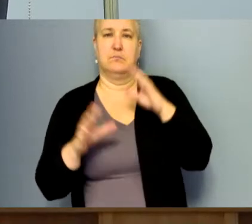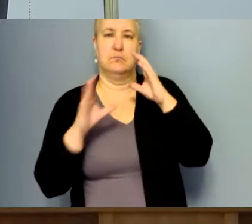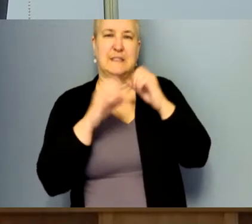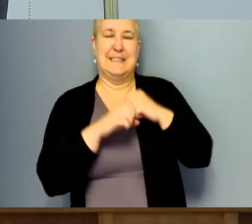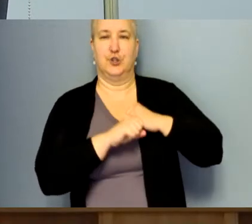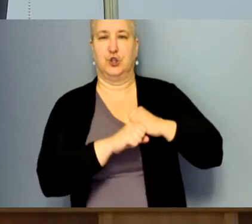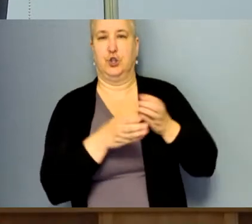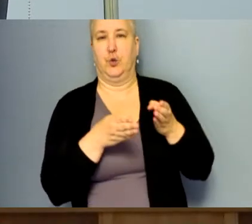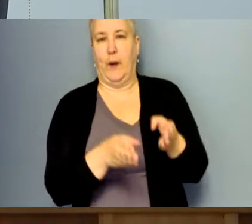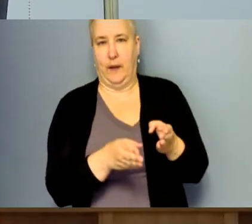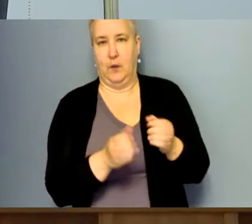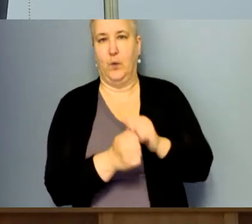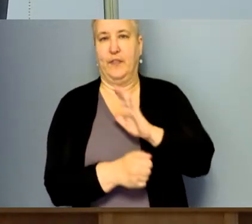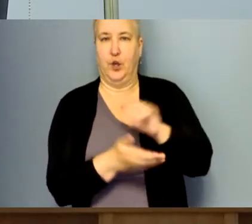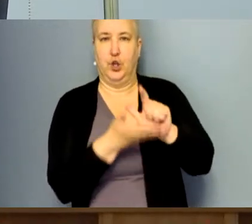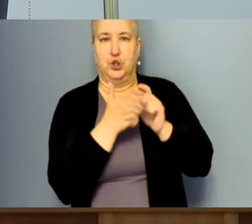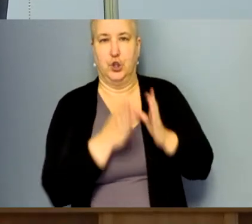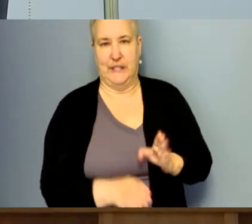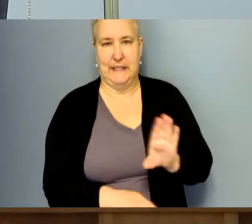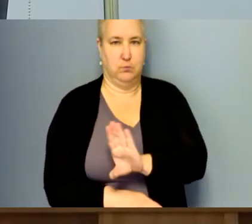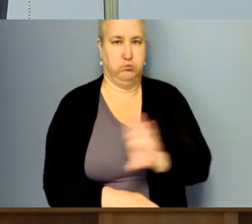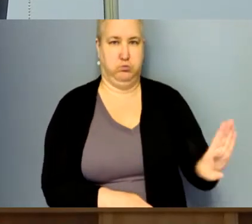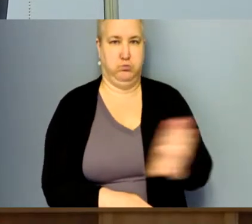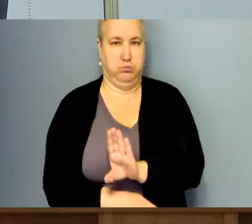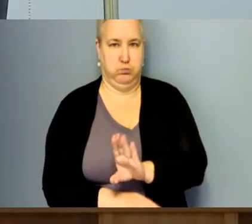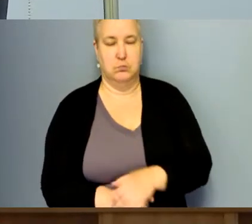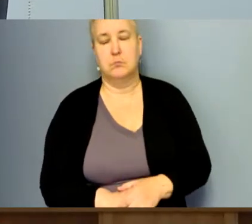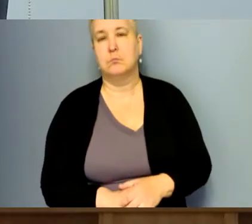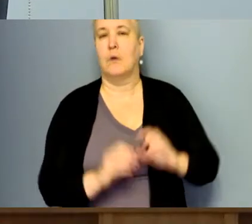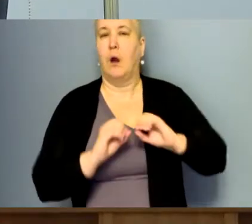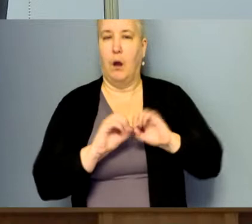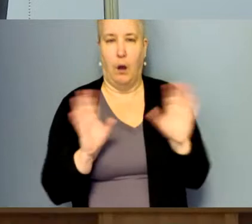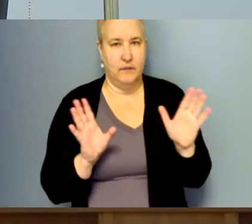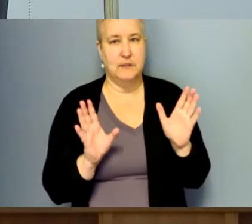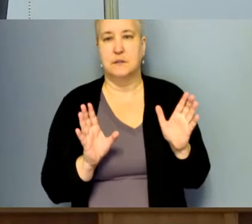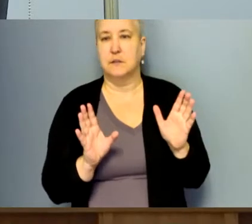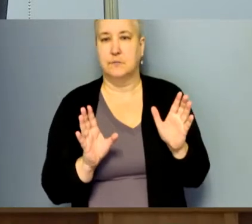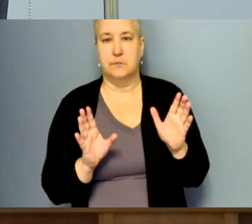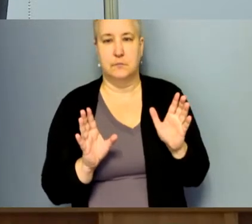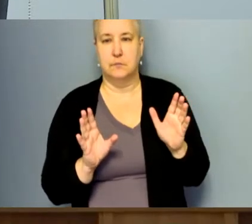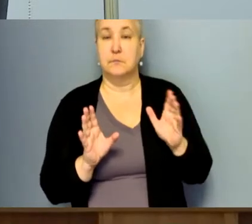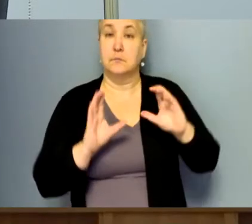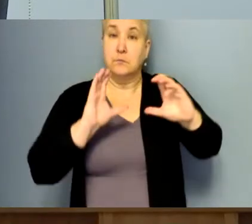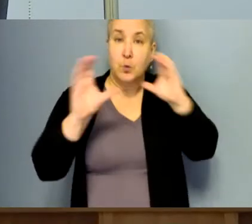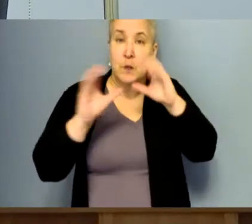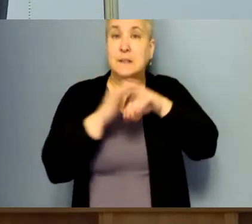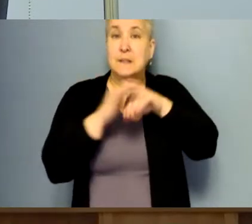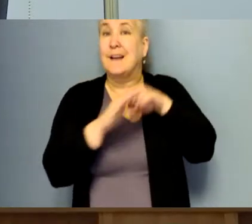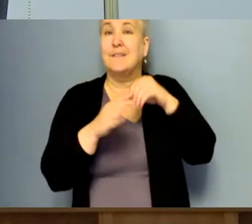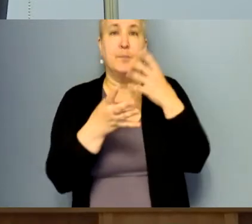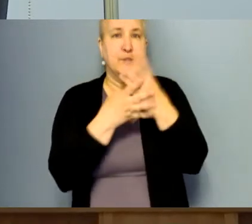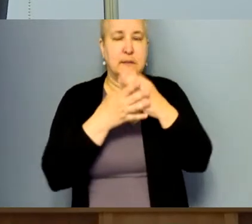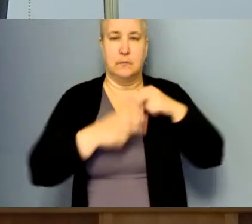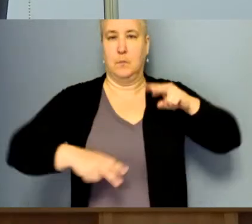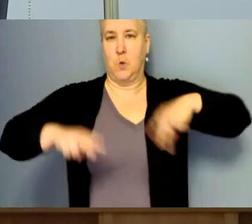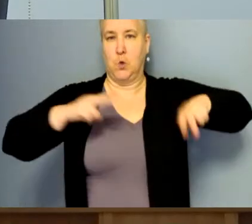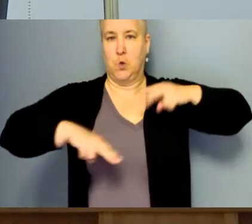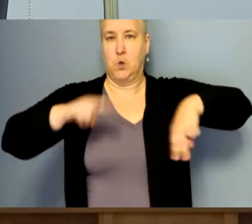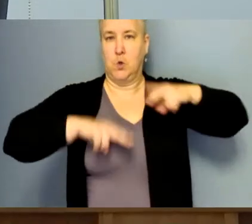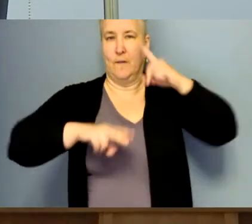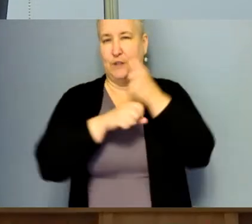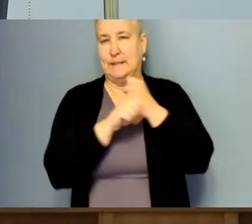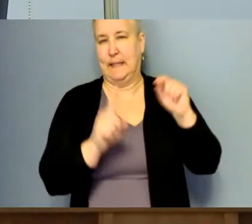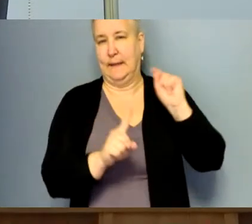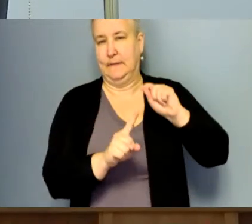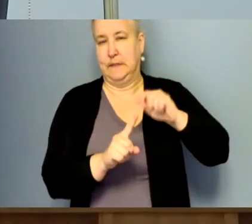secure way with their attorneys. I mean, obviously, you know, a lot of the communications that go in and out of a prison get monitored for safety